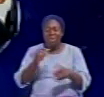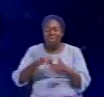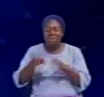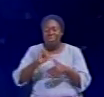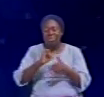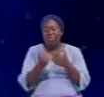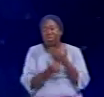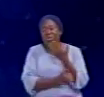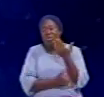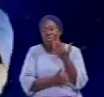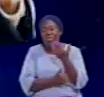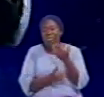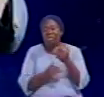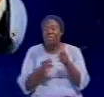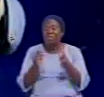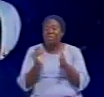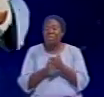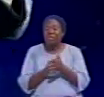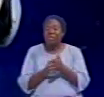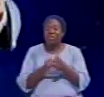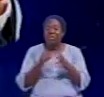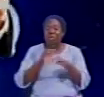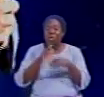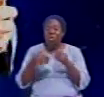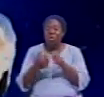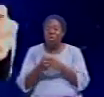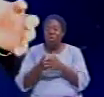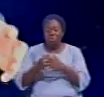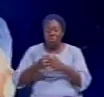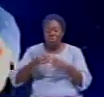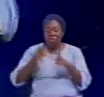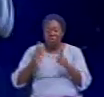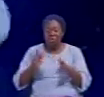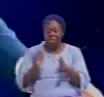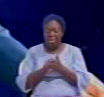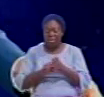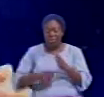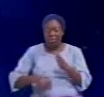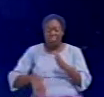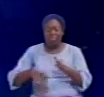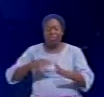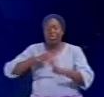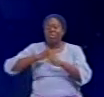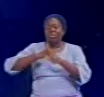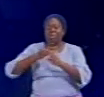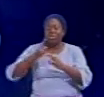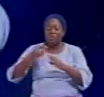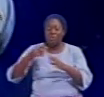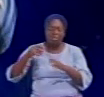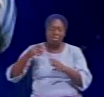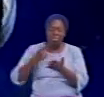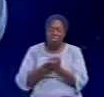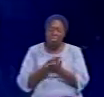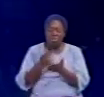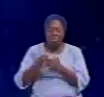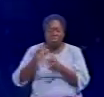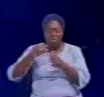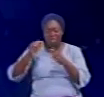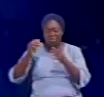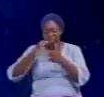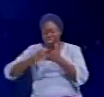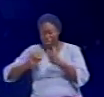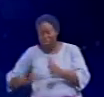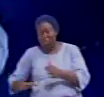curtains, the iron curtains that have stood to withstand the gospel will be pulled down. We're going to pray for the